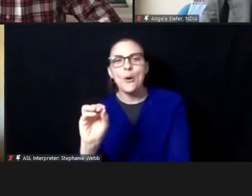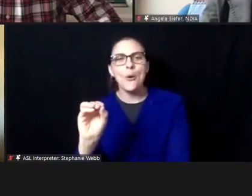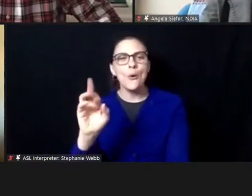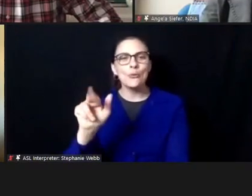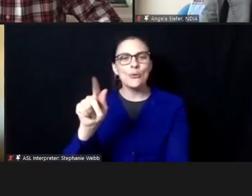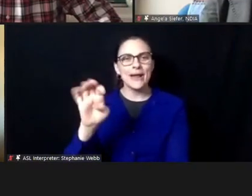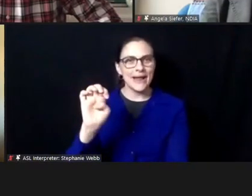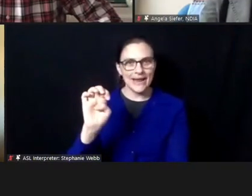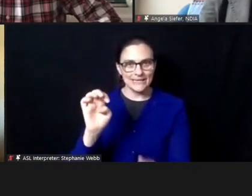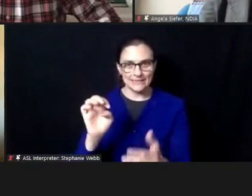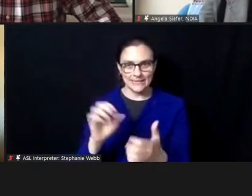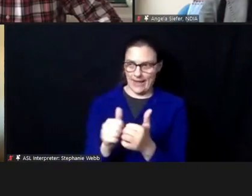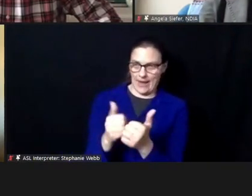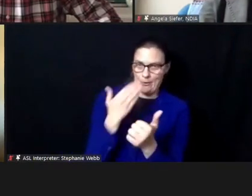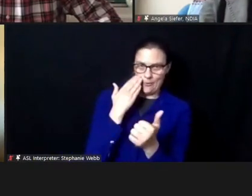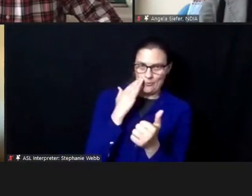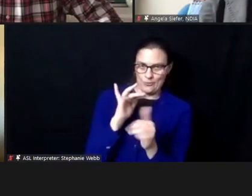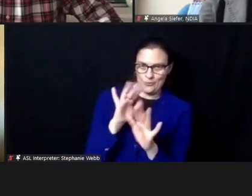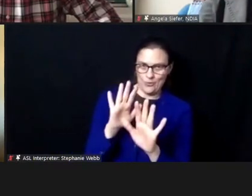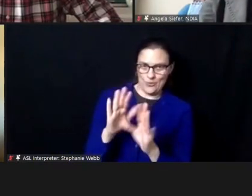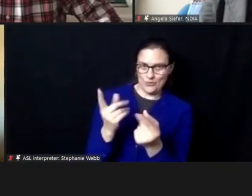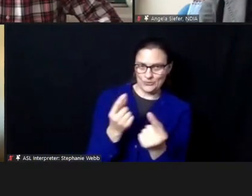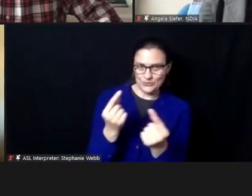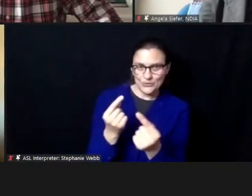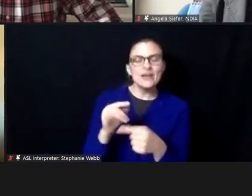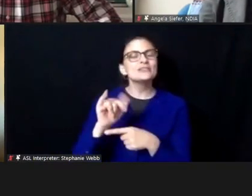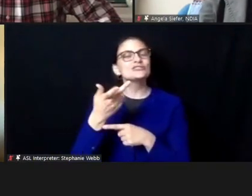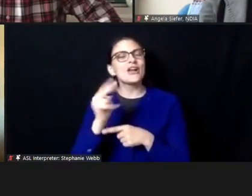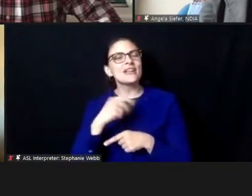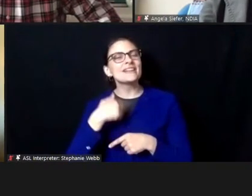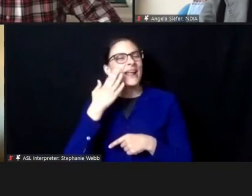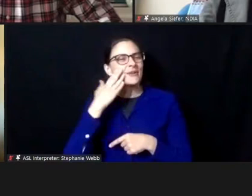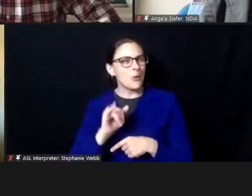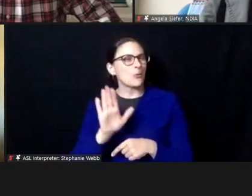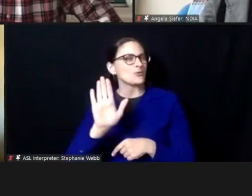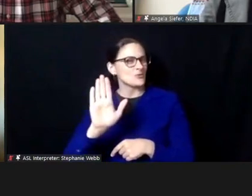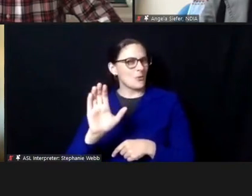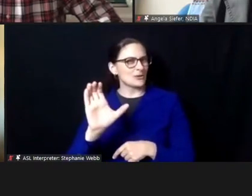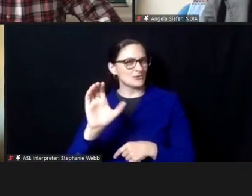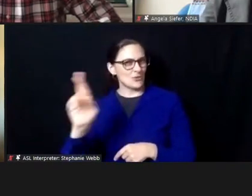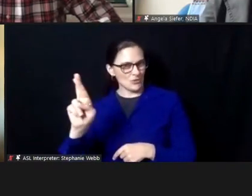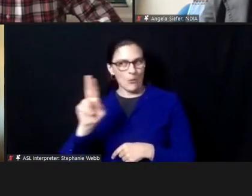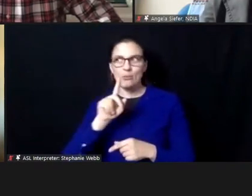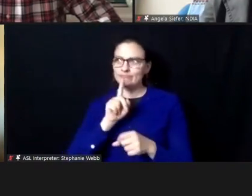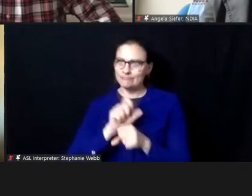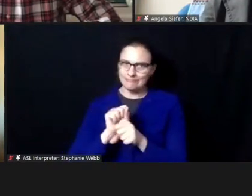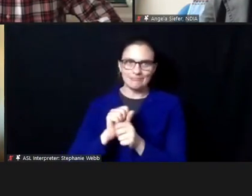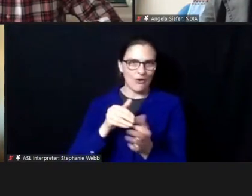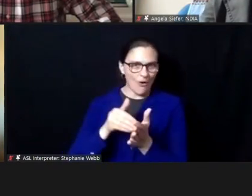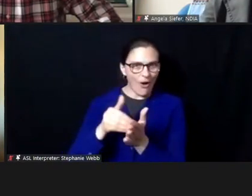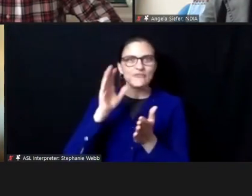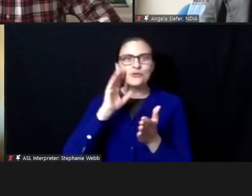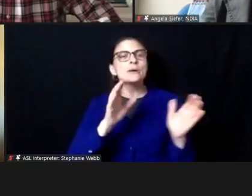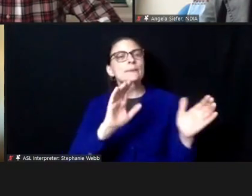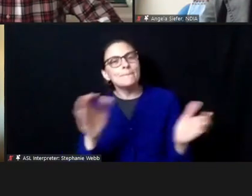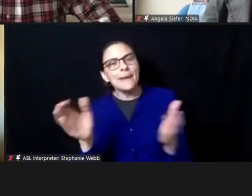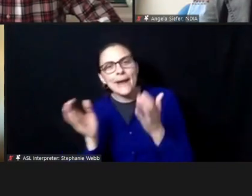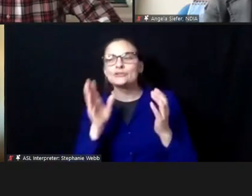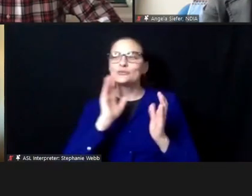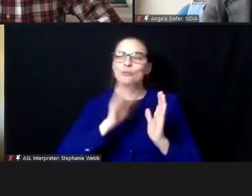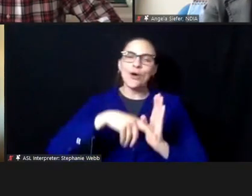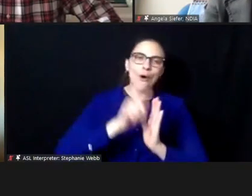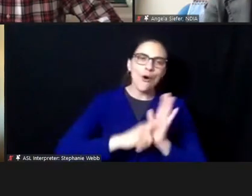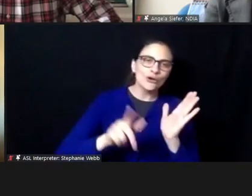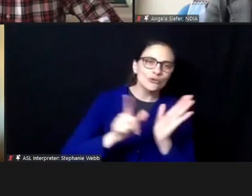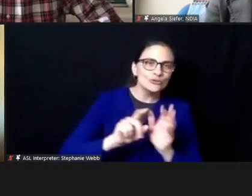Reports does a lot of comparison, like articles and content for consumers. How do you guys normally factor in things like